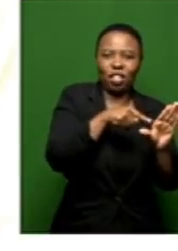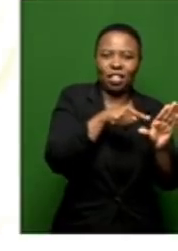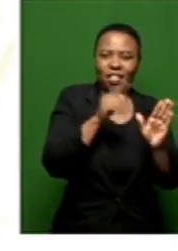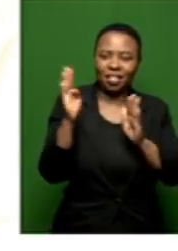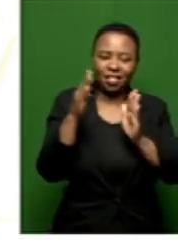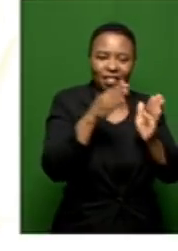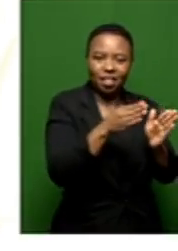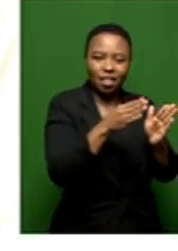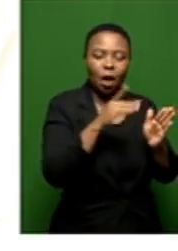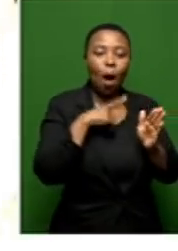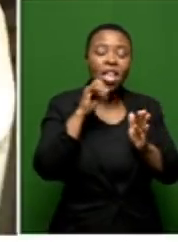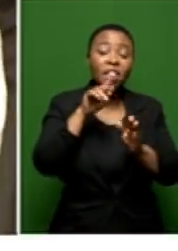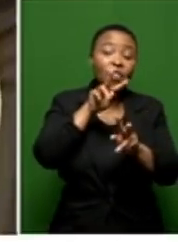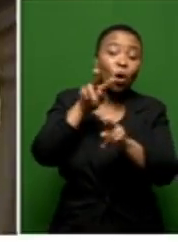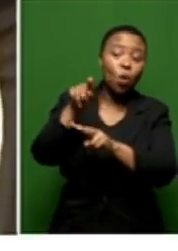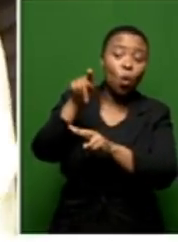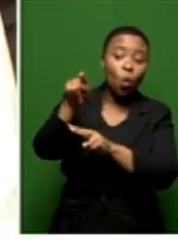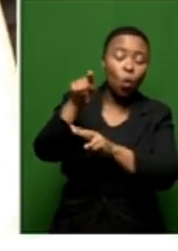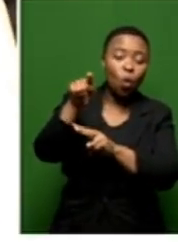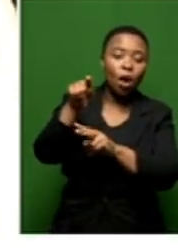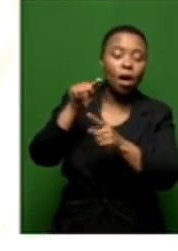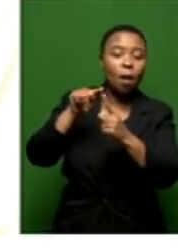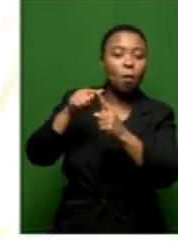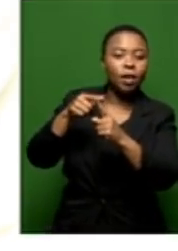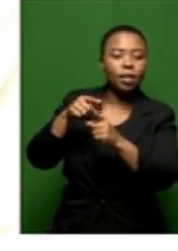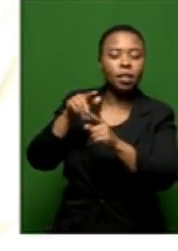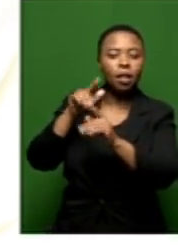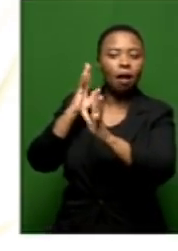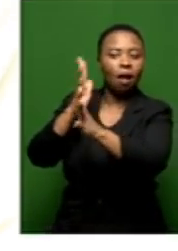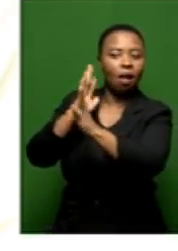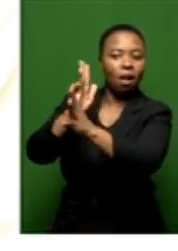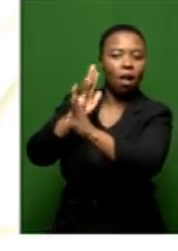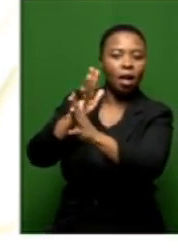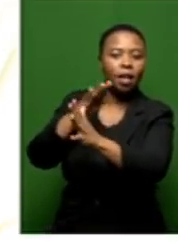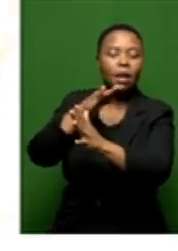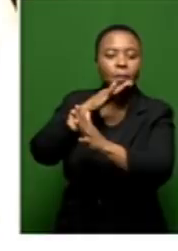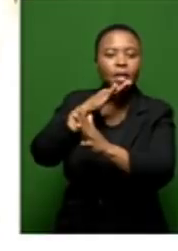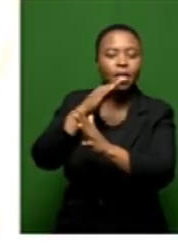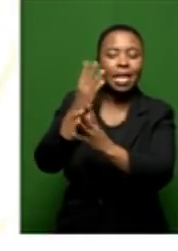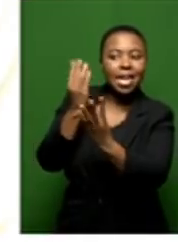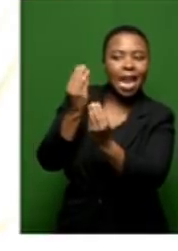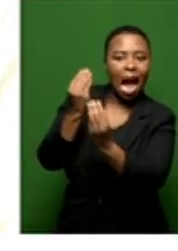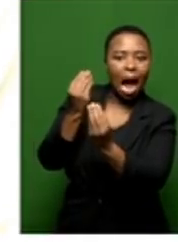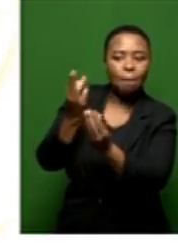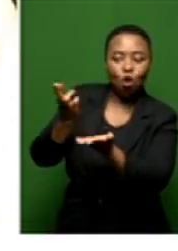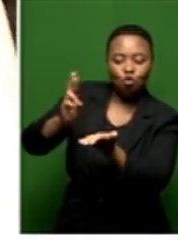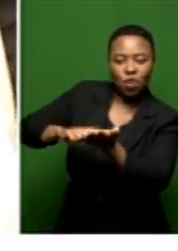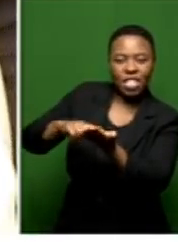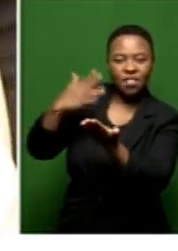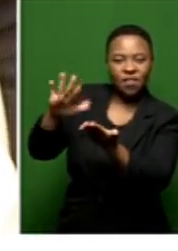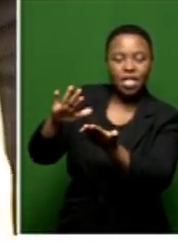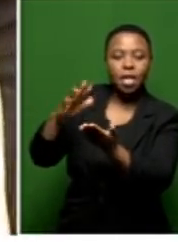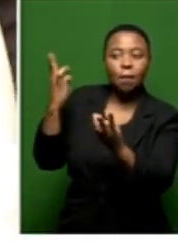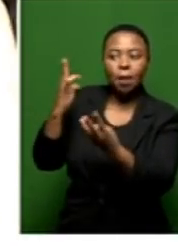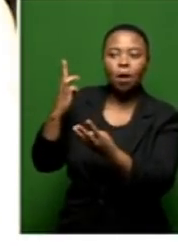looking at the voter turnout, you are looking at the number of registered voters who did